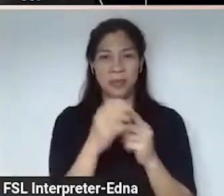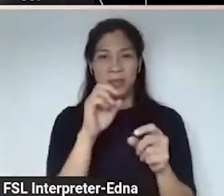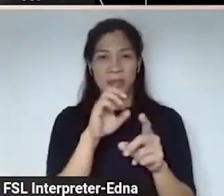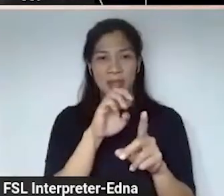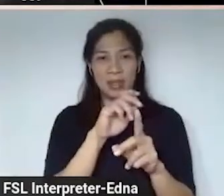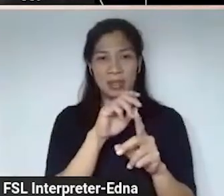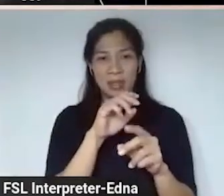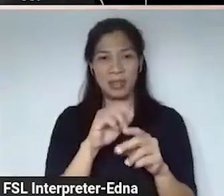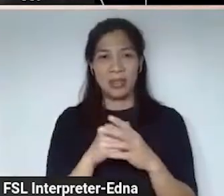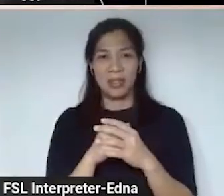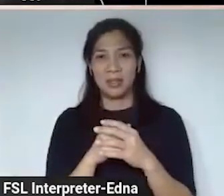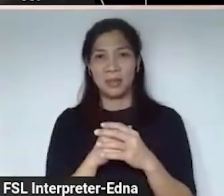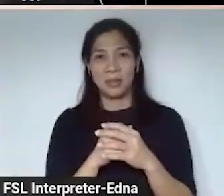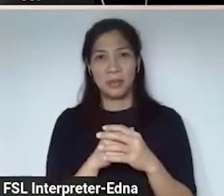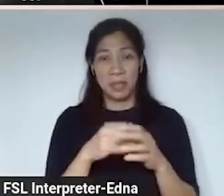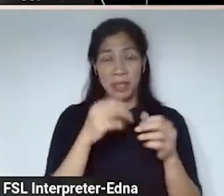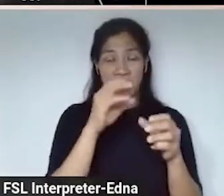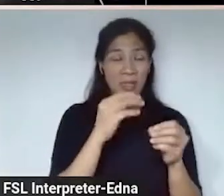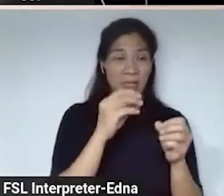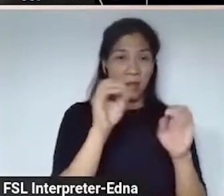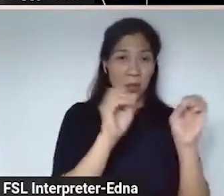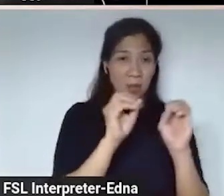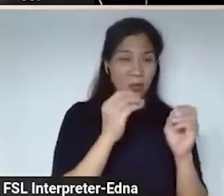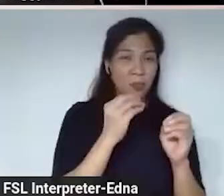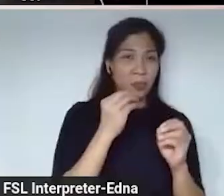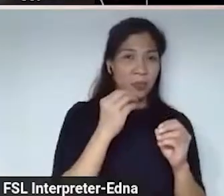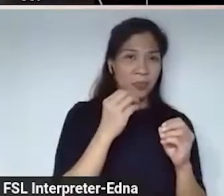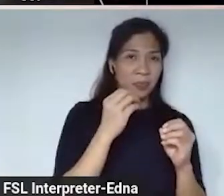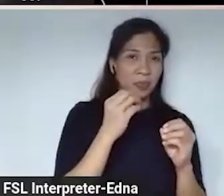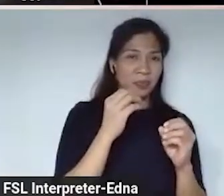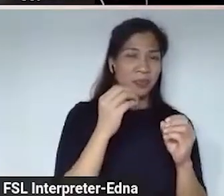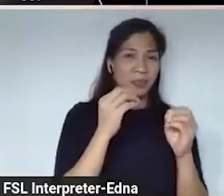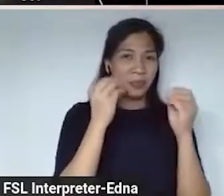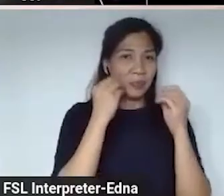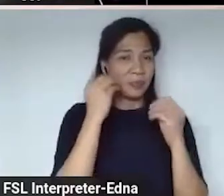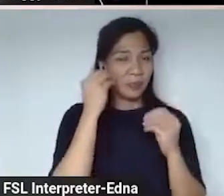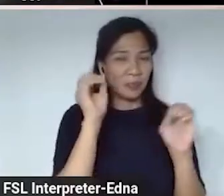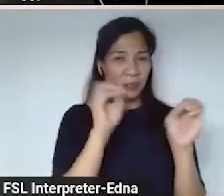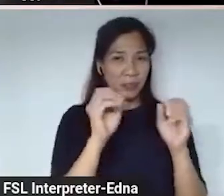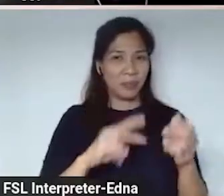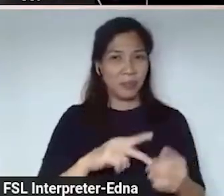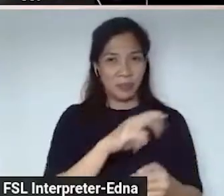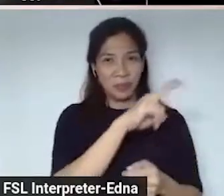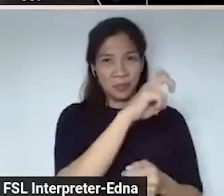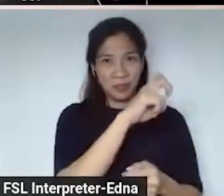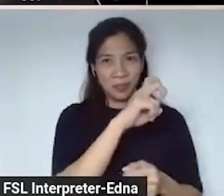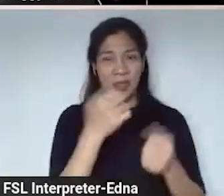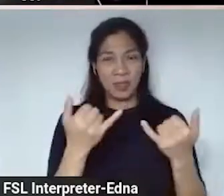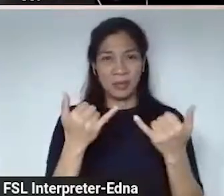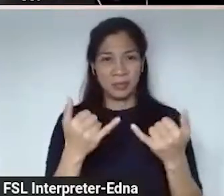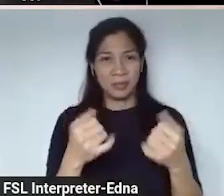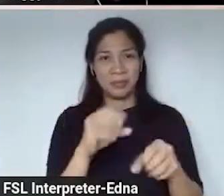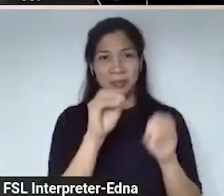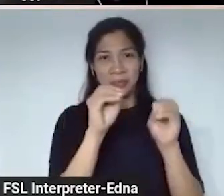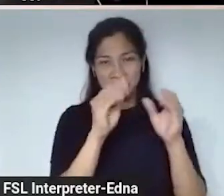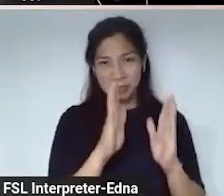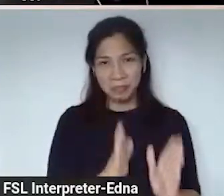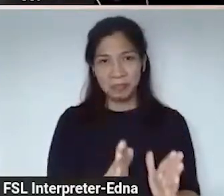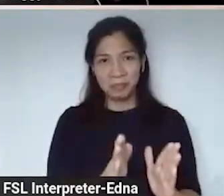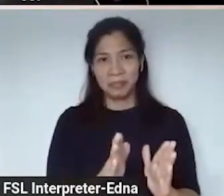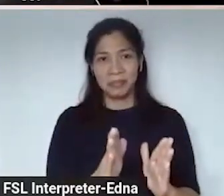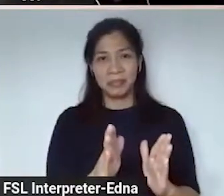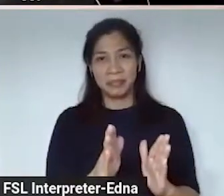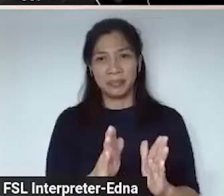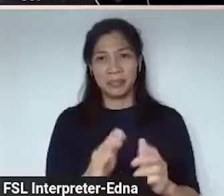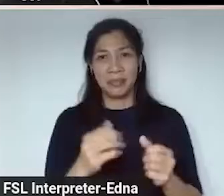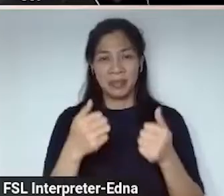teaching English. He's a teacher of a school and now an athlete. What kind of empowerment is that if it is not